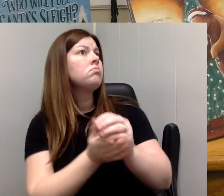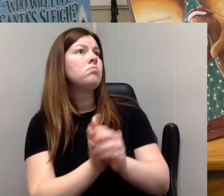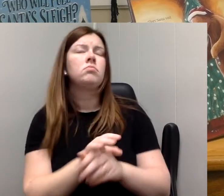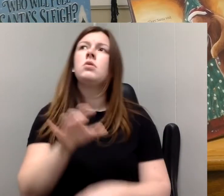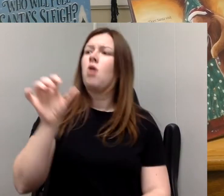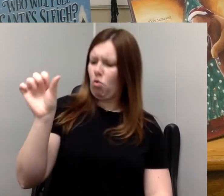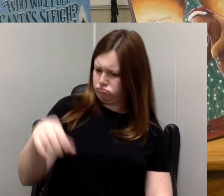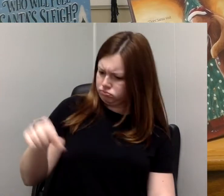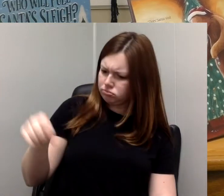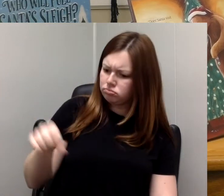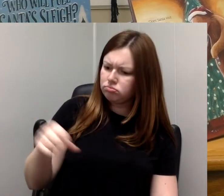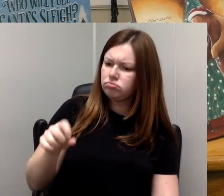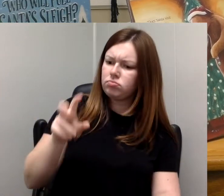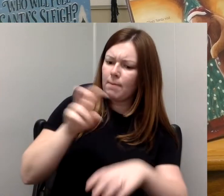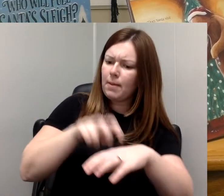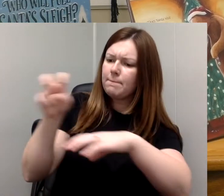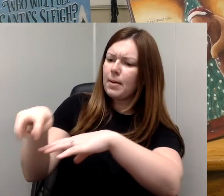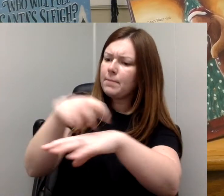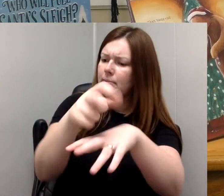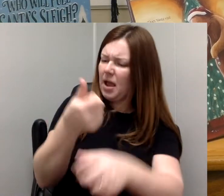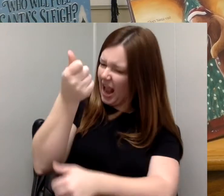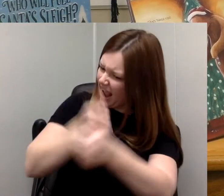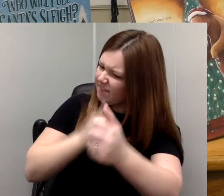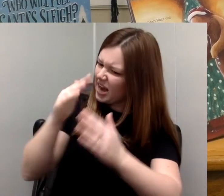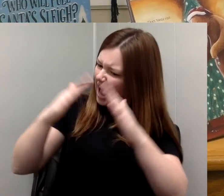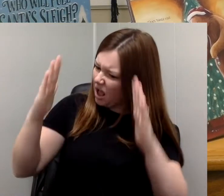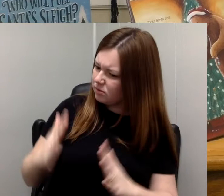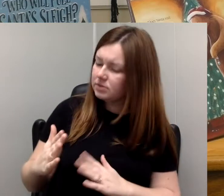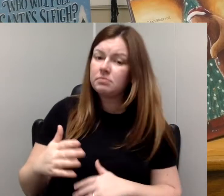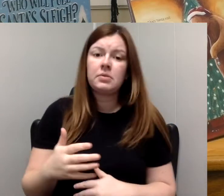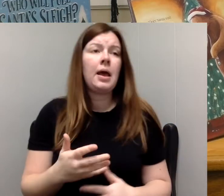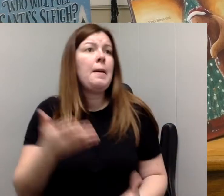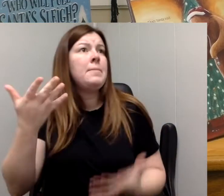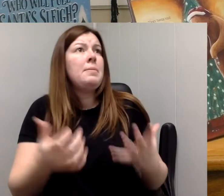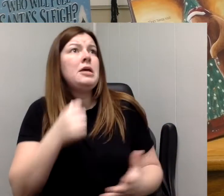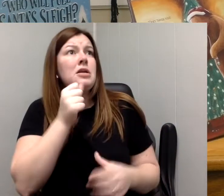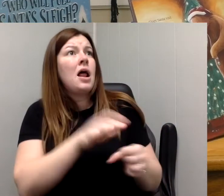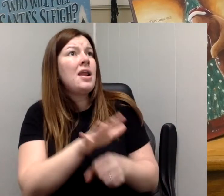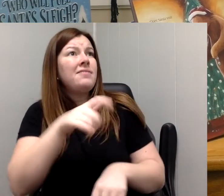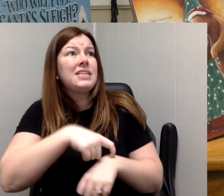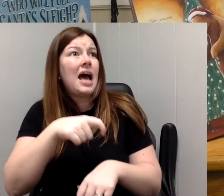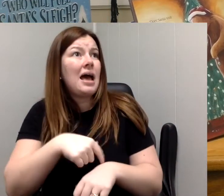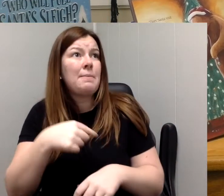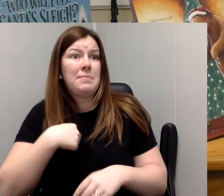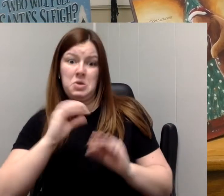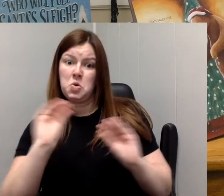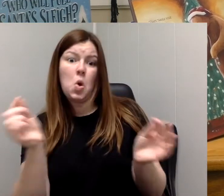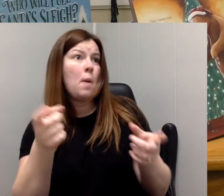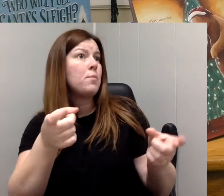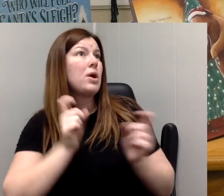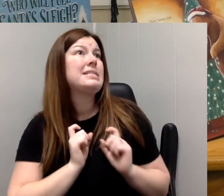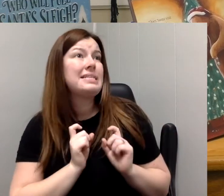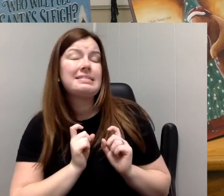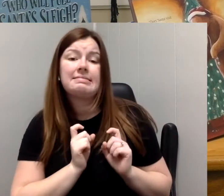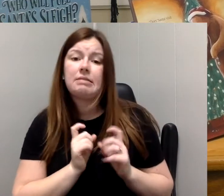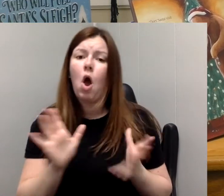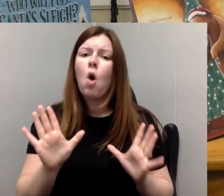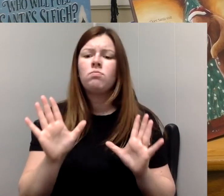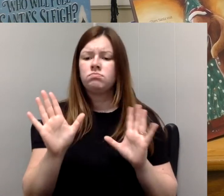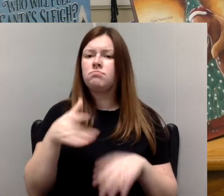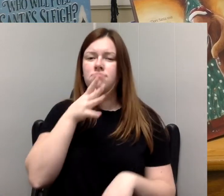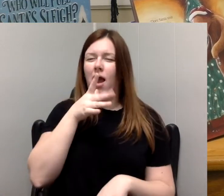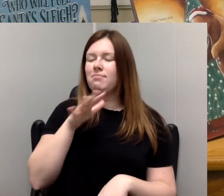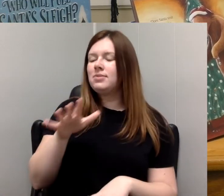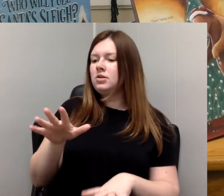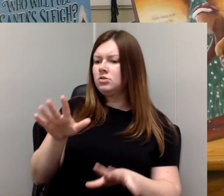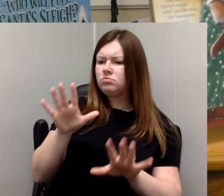Little Bear. "He might not have time to come here, and then I won't have any presents." "Don't worry," said Mommy. "Santa will